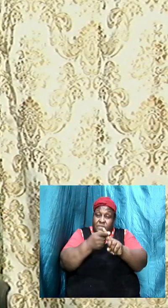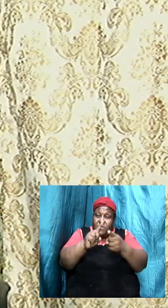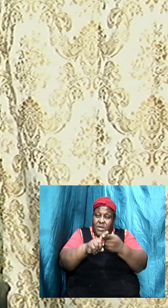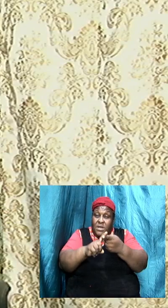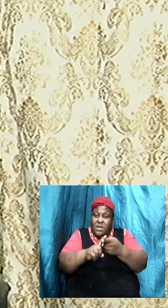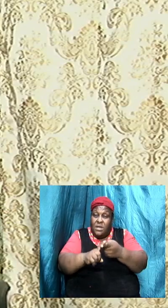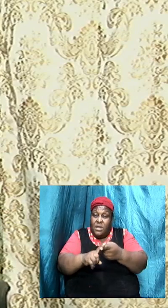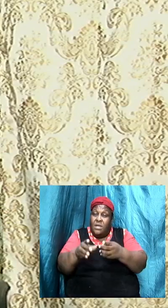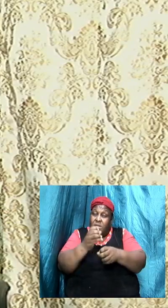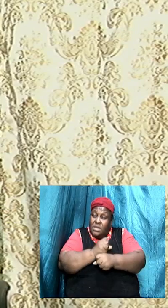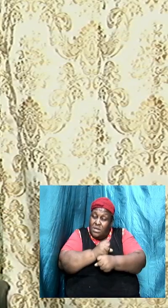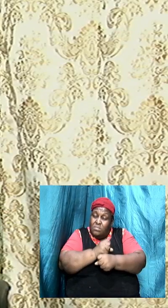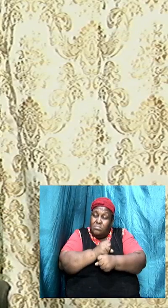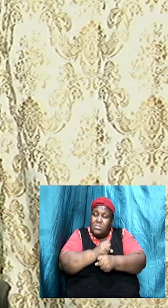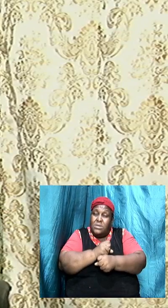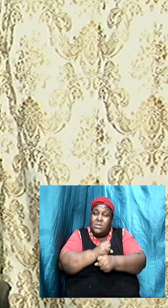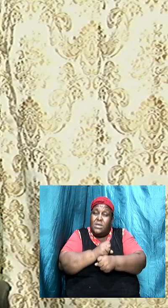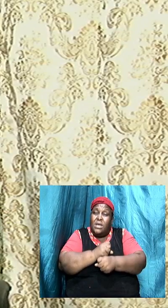he can be completely